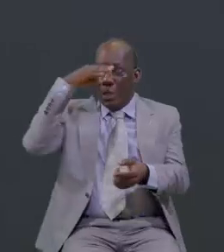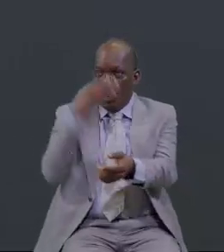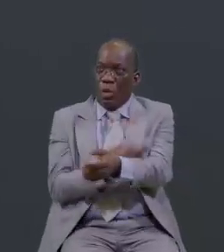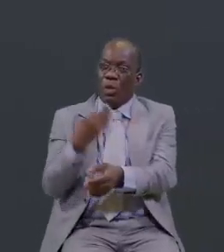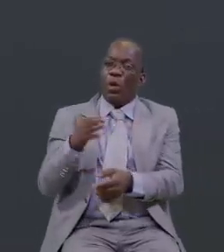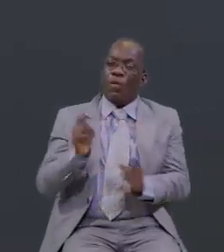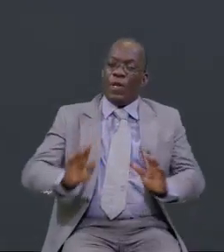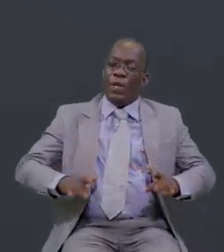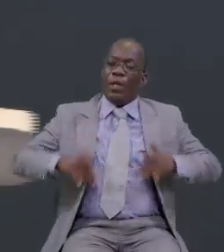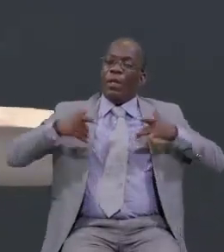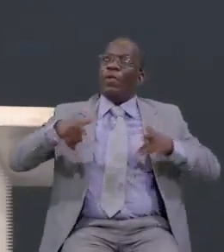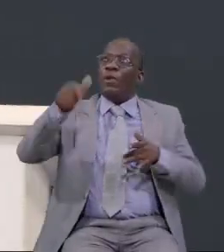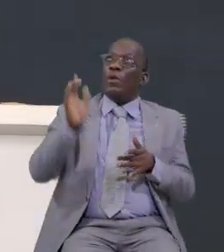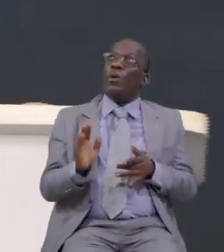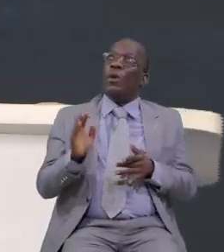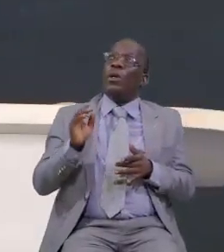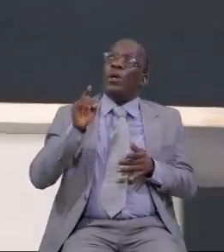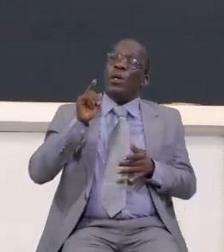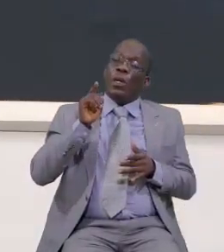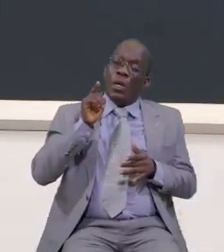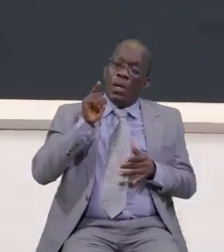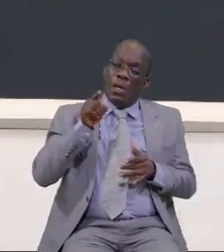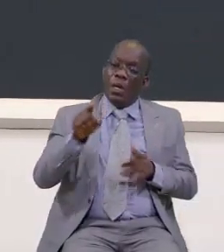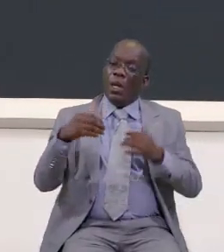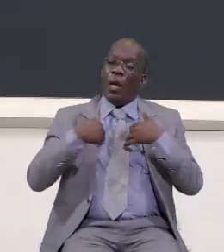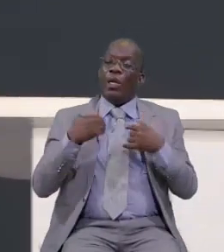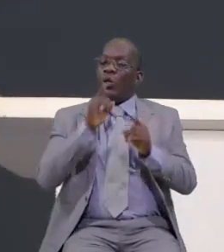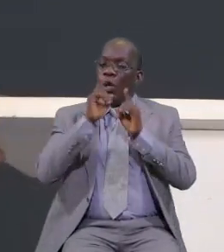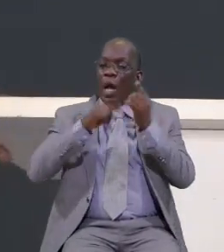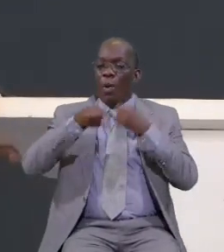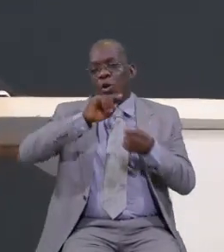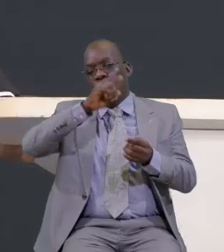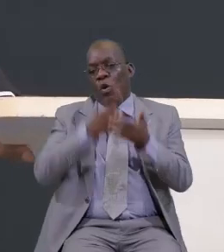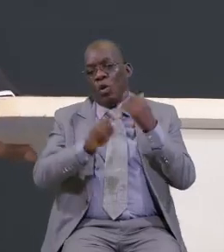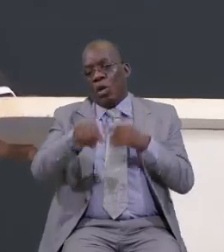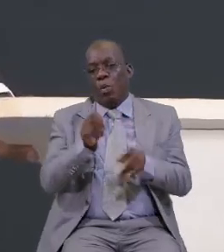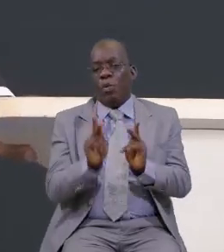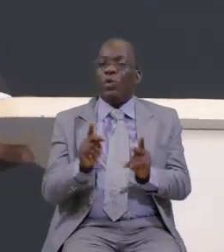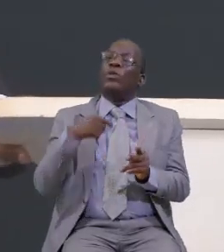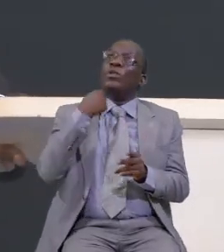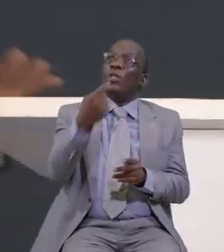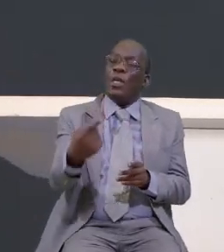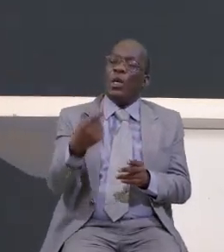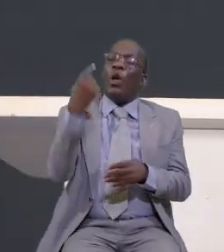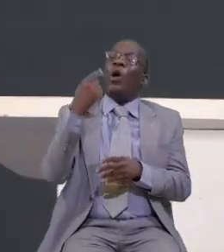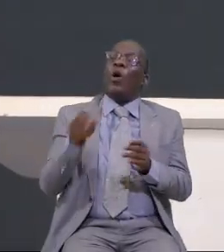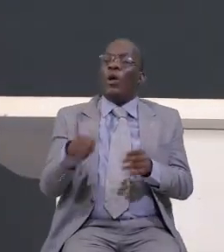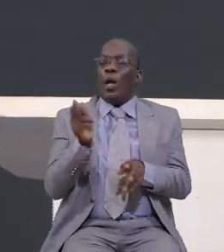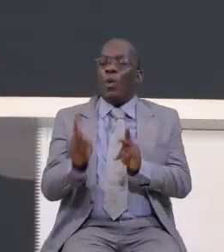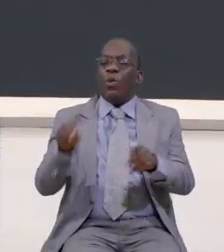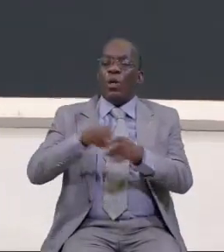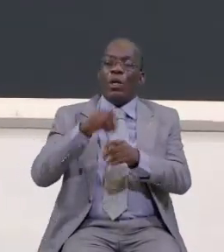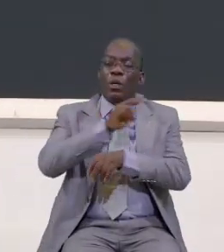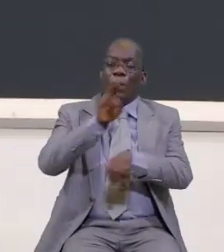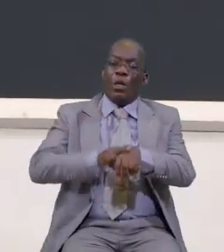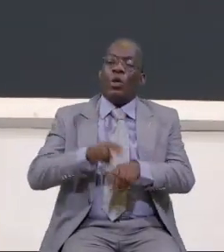the ideas of what other people say, that is other people in the nation, other people in Israel. What